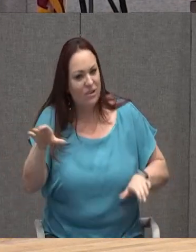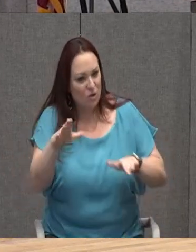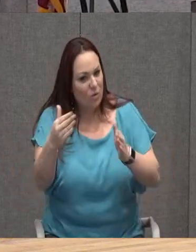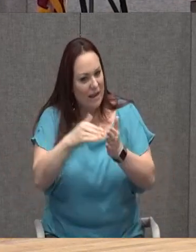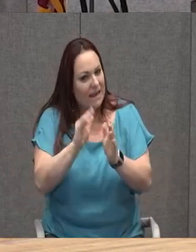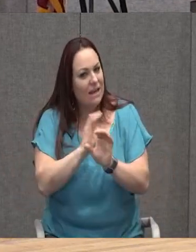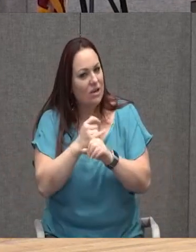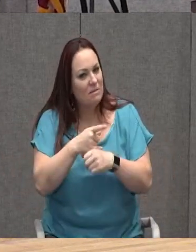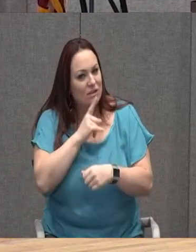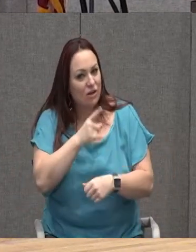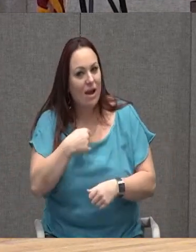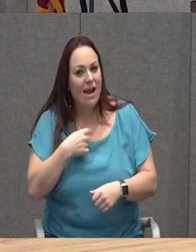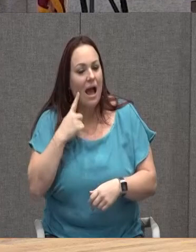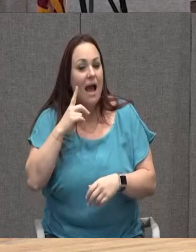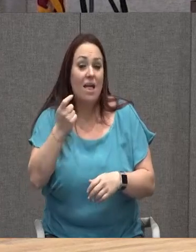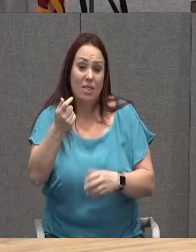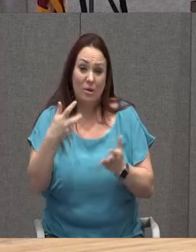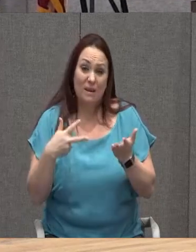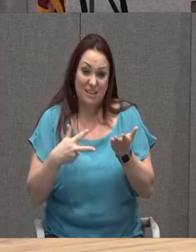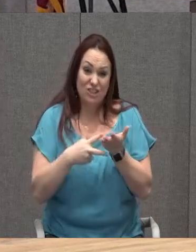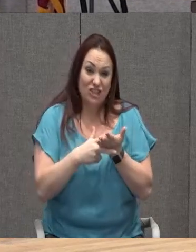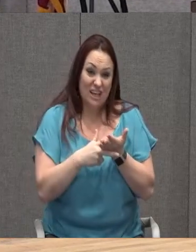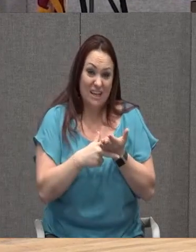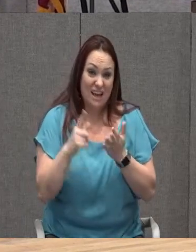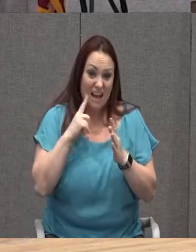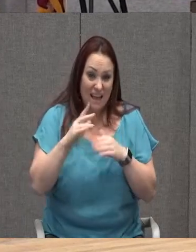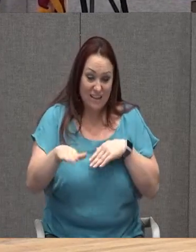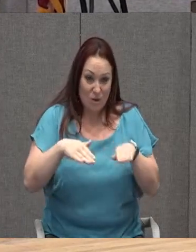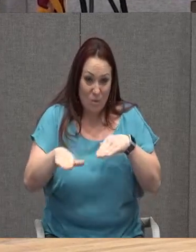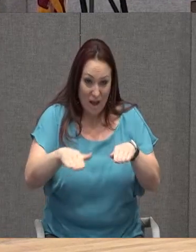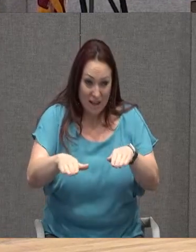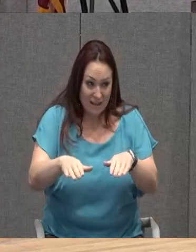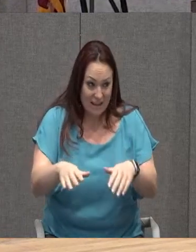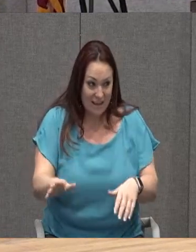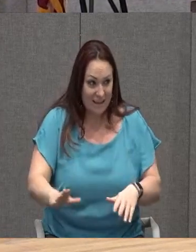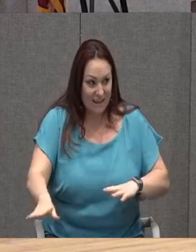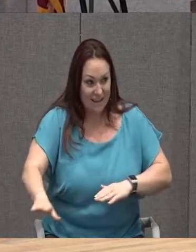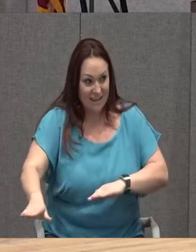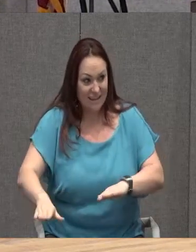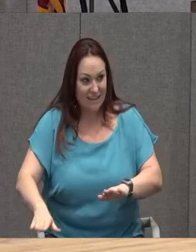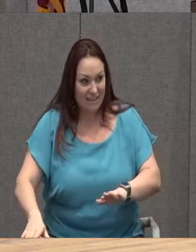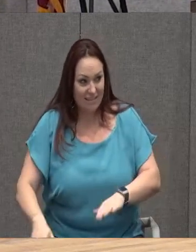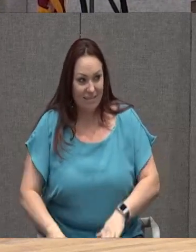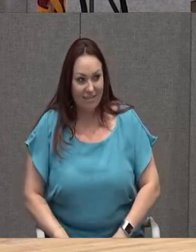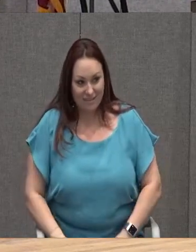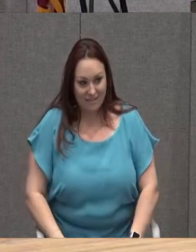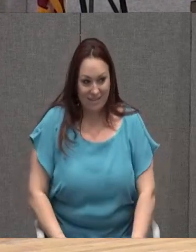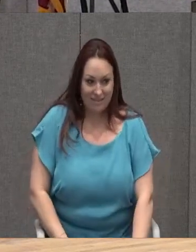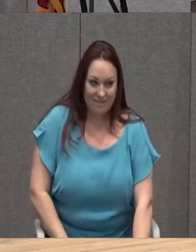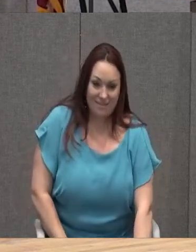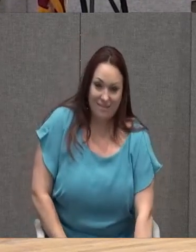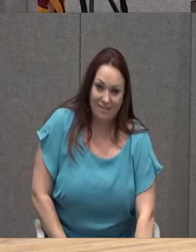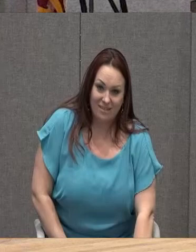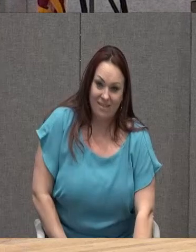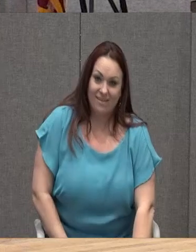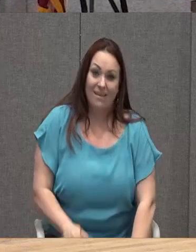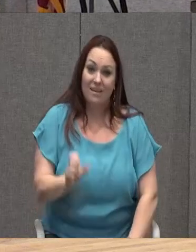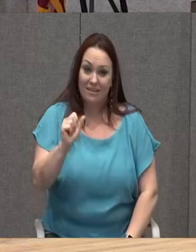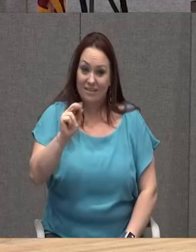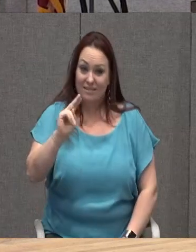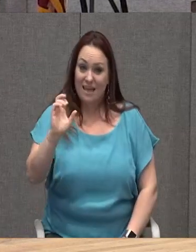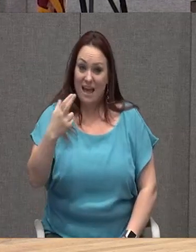one. I cheated a little bit because I started walking and smoothing out my towel. And then Mr.